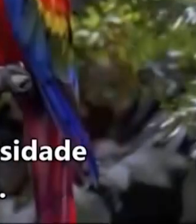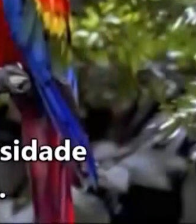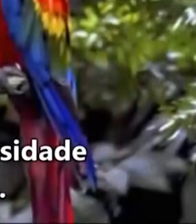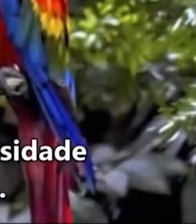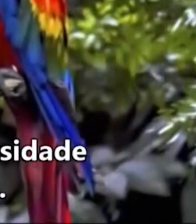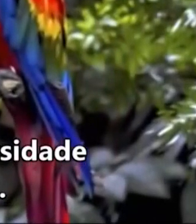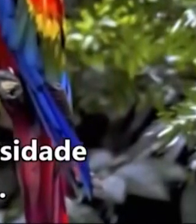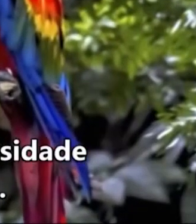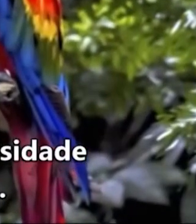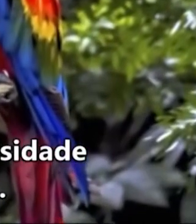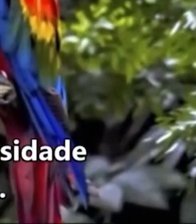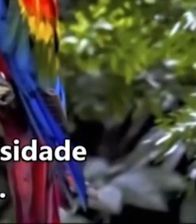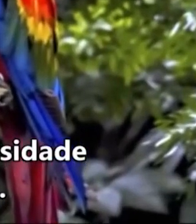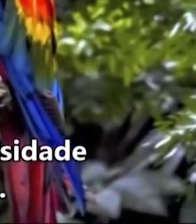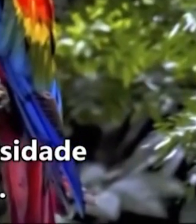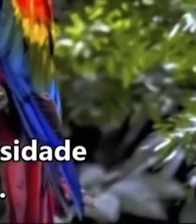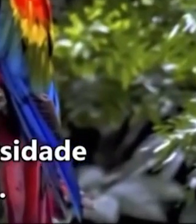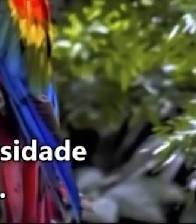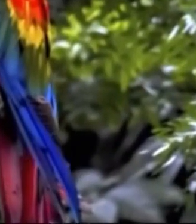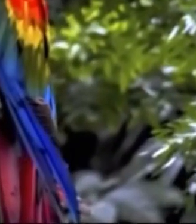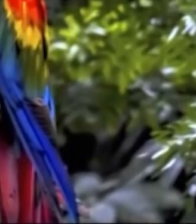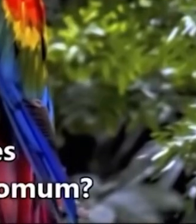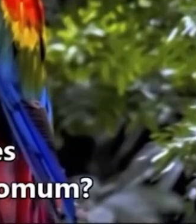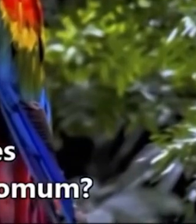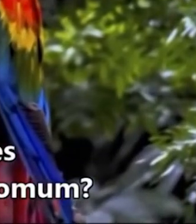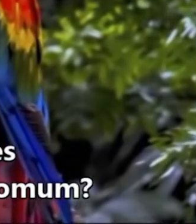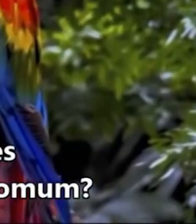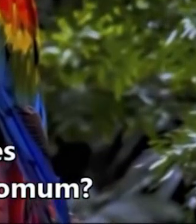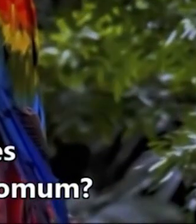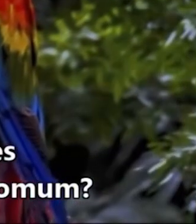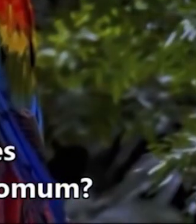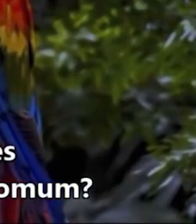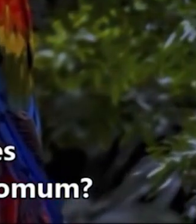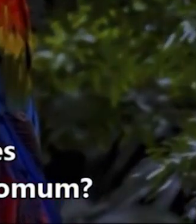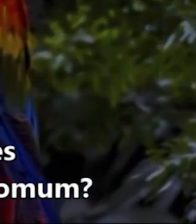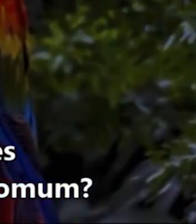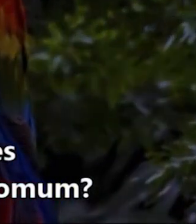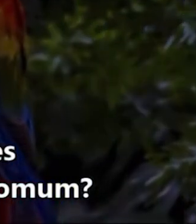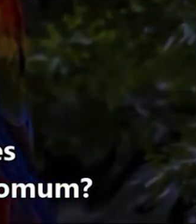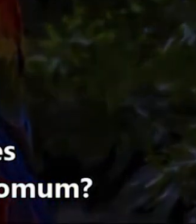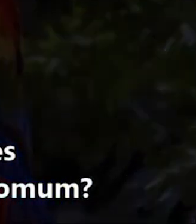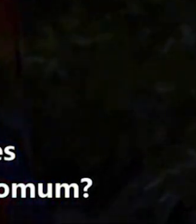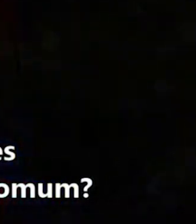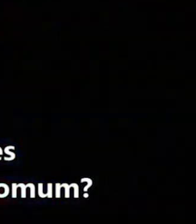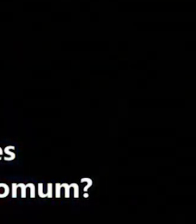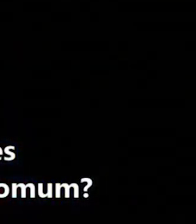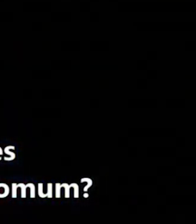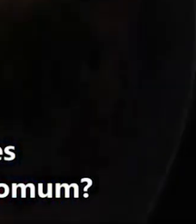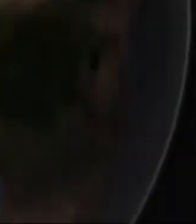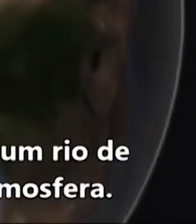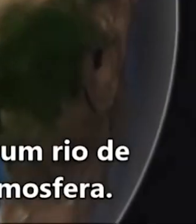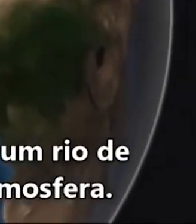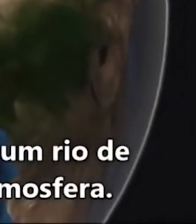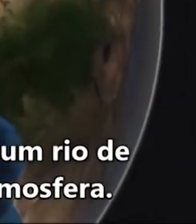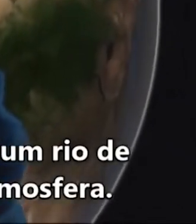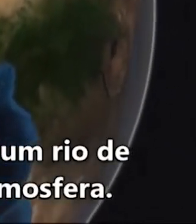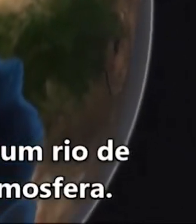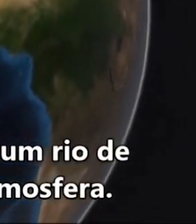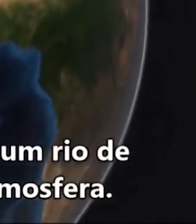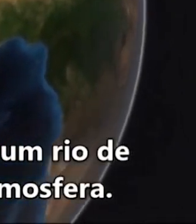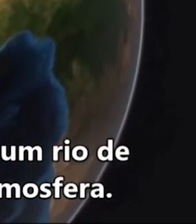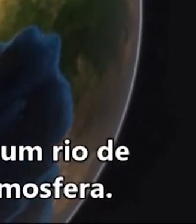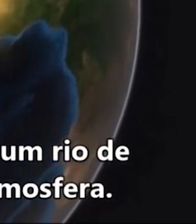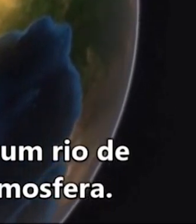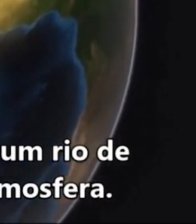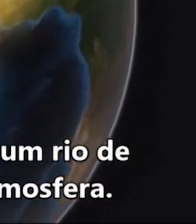of unparalleled ecological diversity. So what do these seemingly different climates have in common? They are